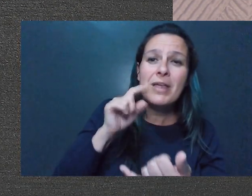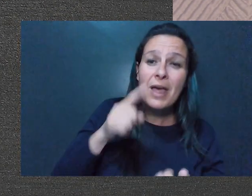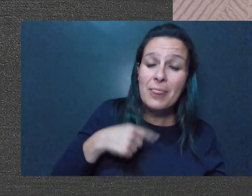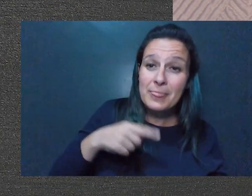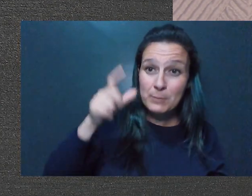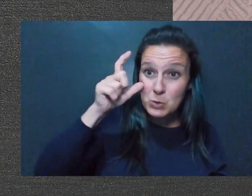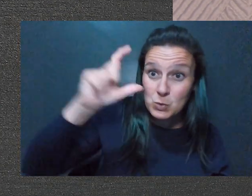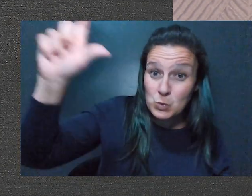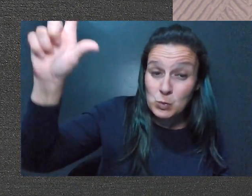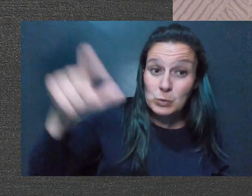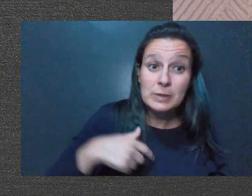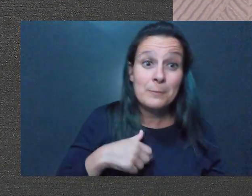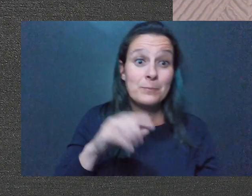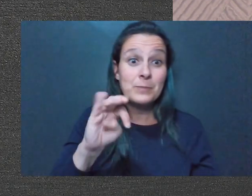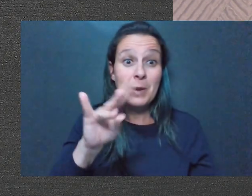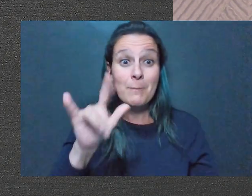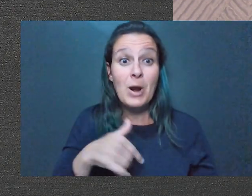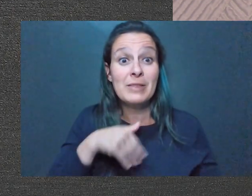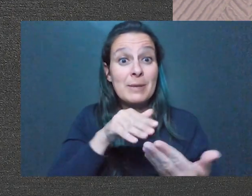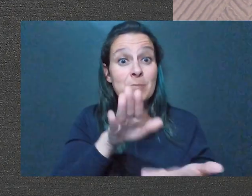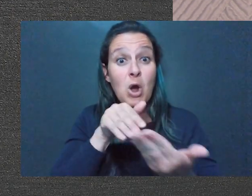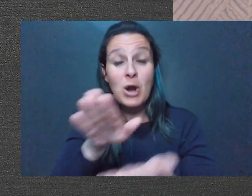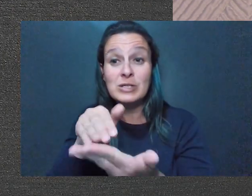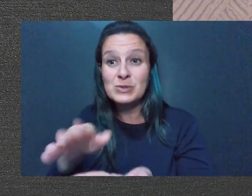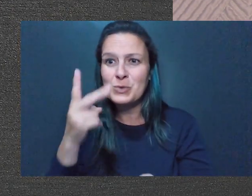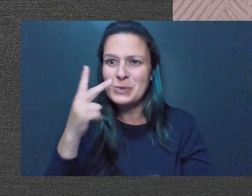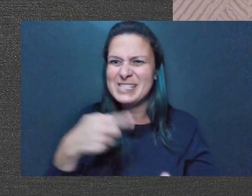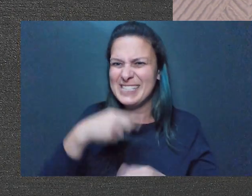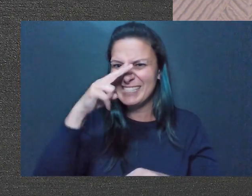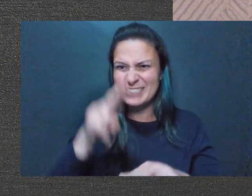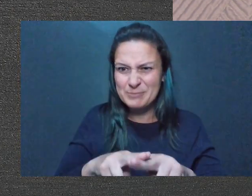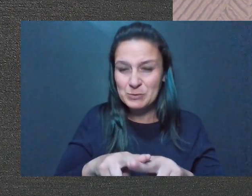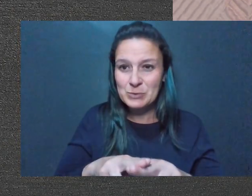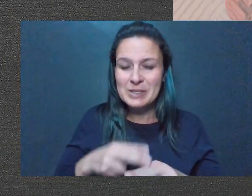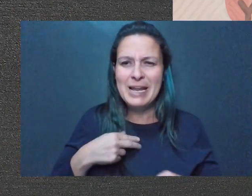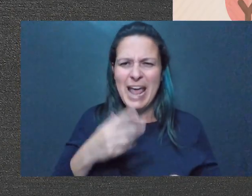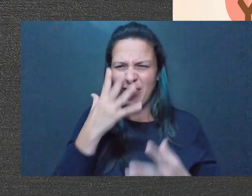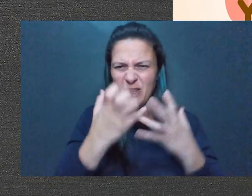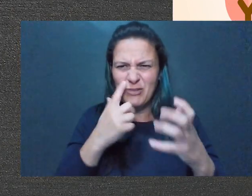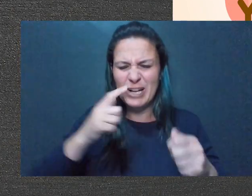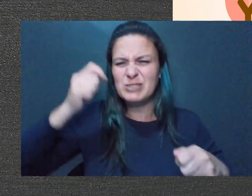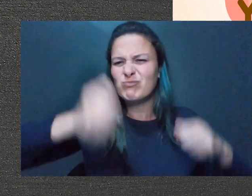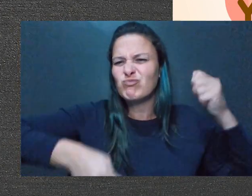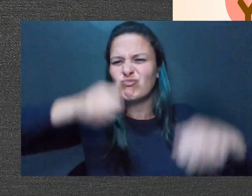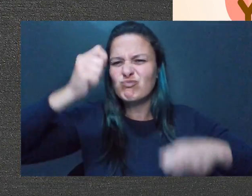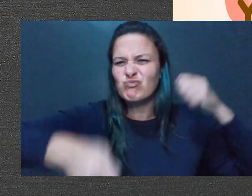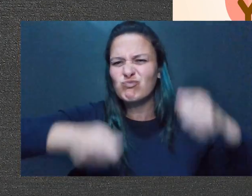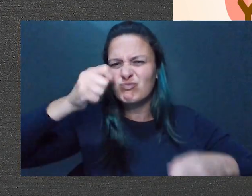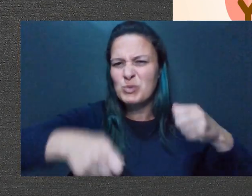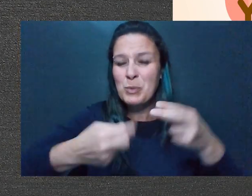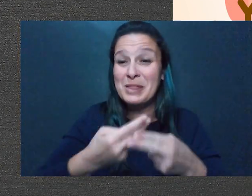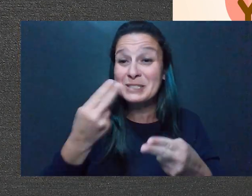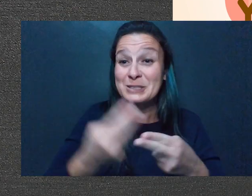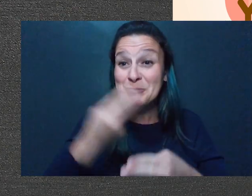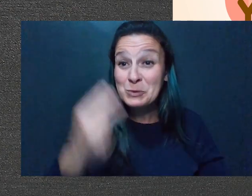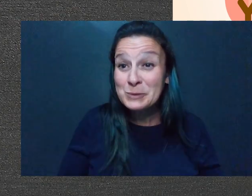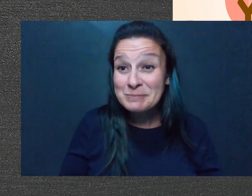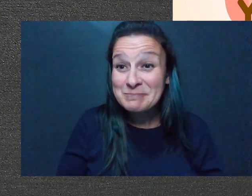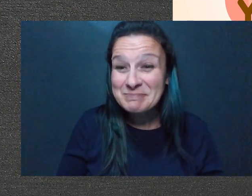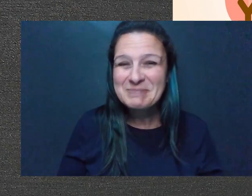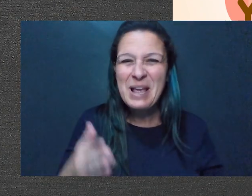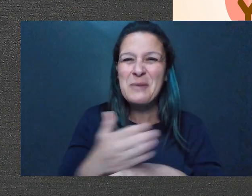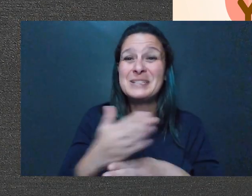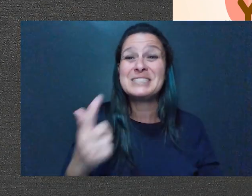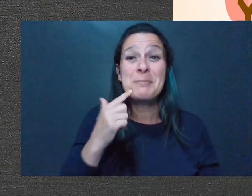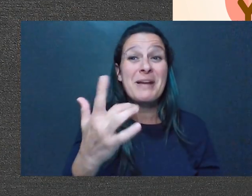to see such sport, and the Grouch bangs his can with a spoon. I want to share with you one of my favorite